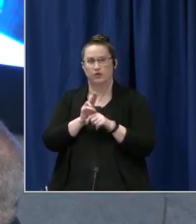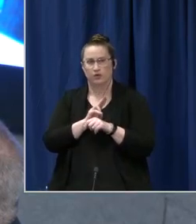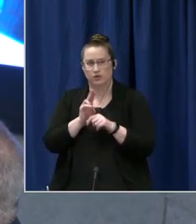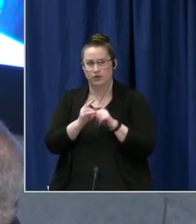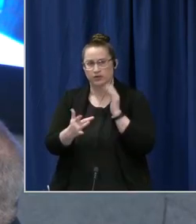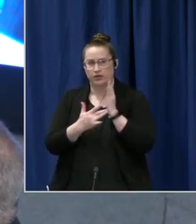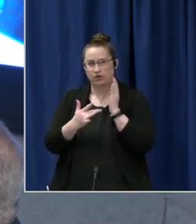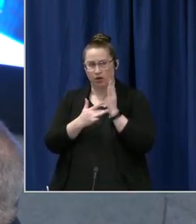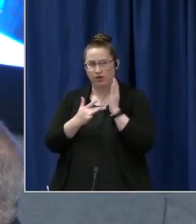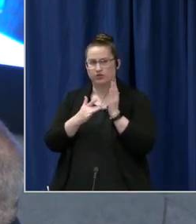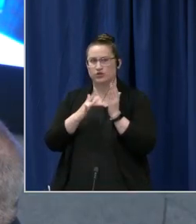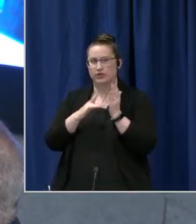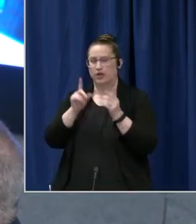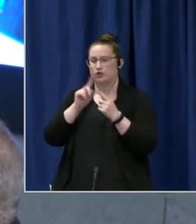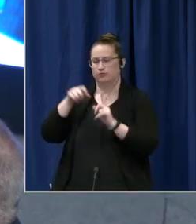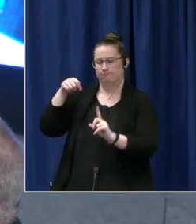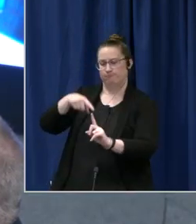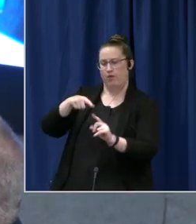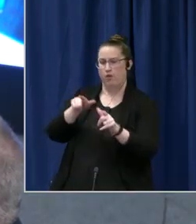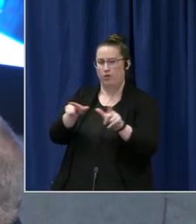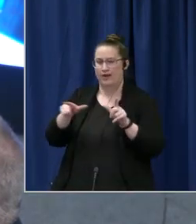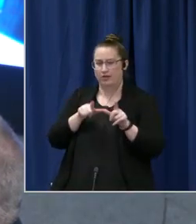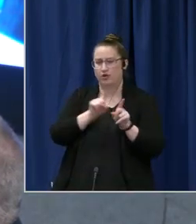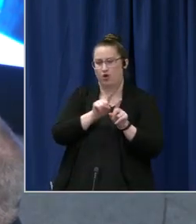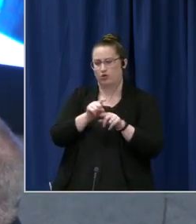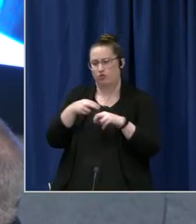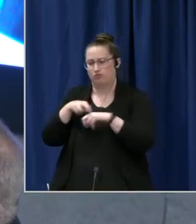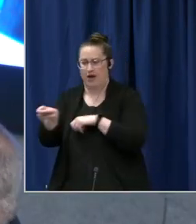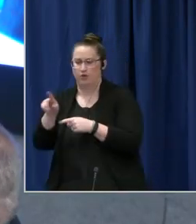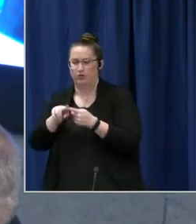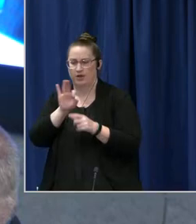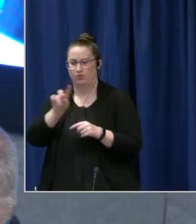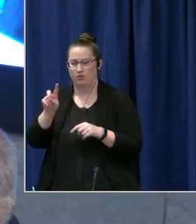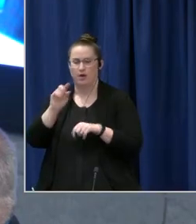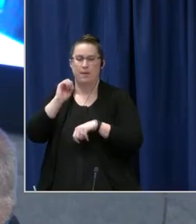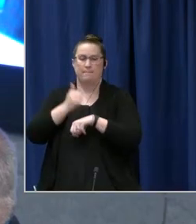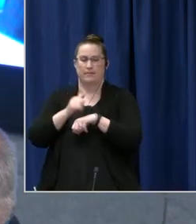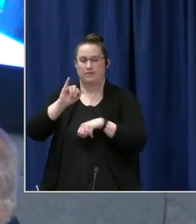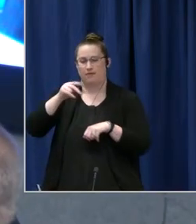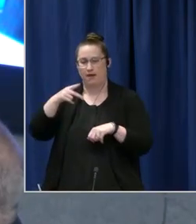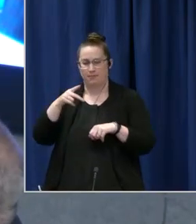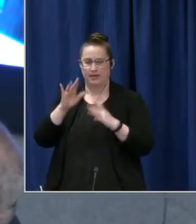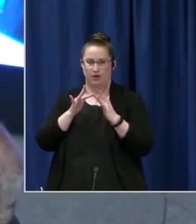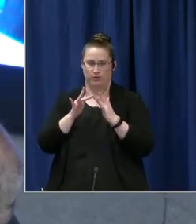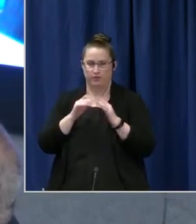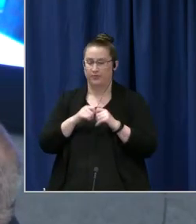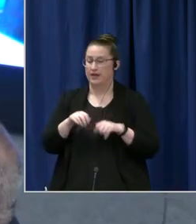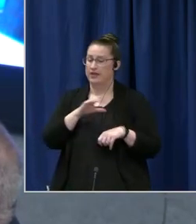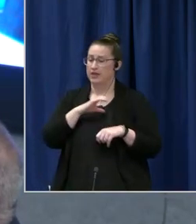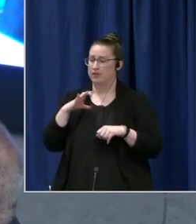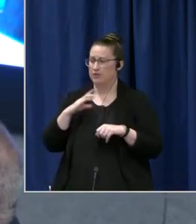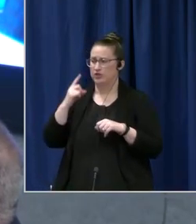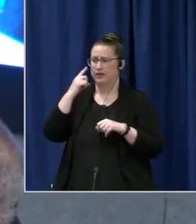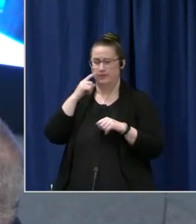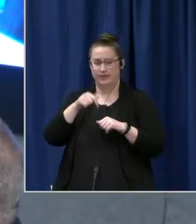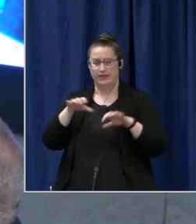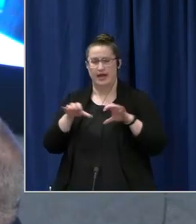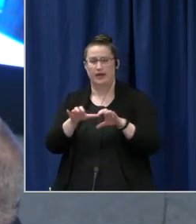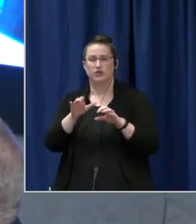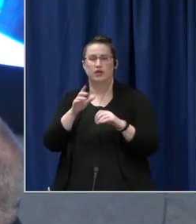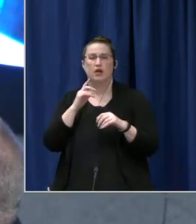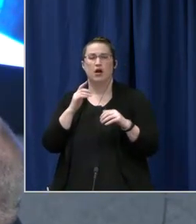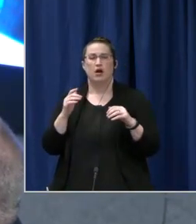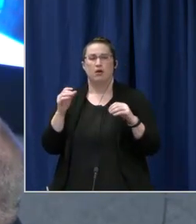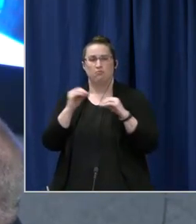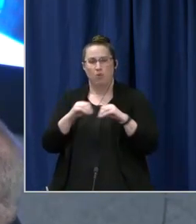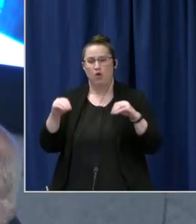calls and RTT communications to 911 on their IP-based networks. The Commission estimates that this action will ensure that millions more